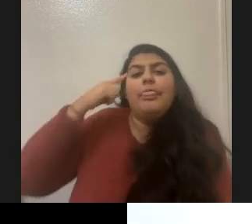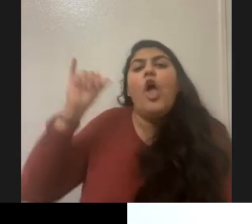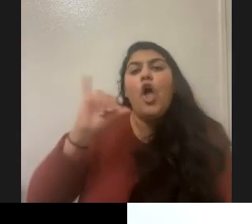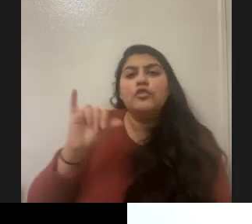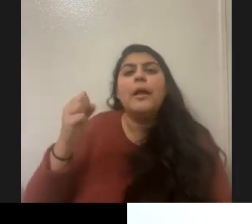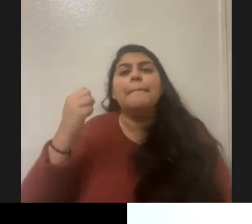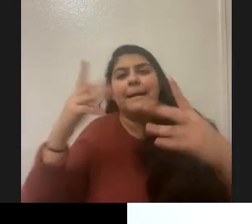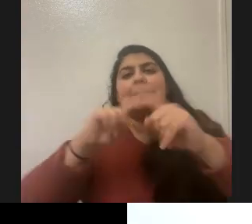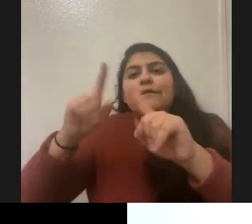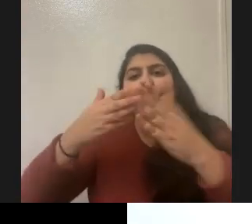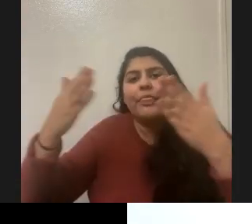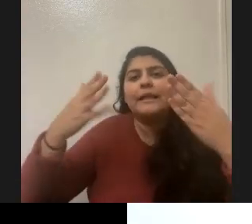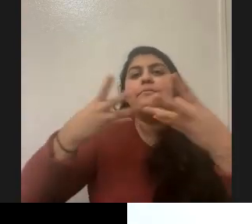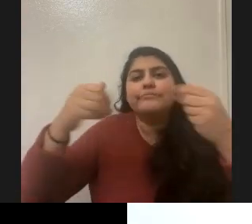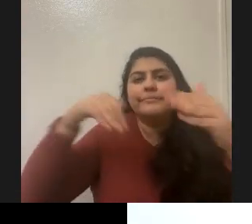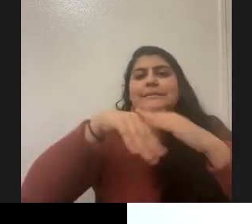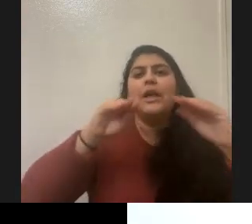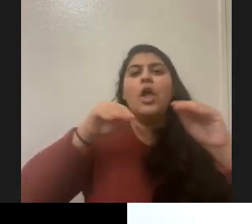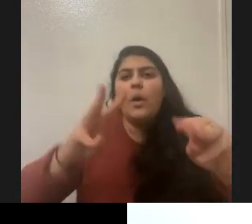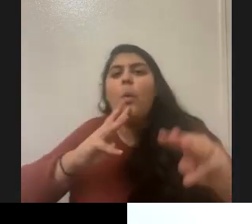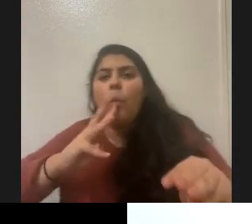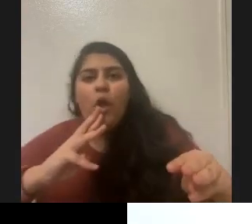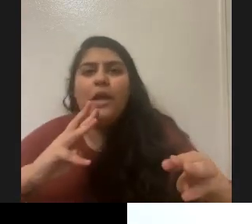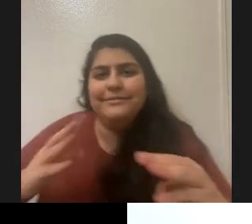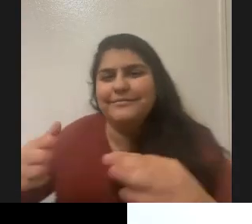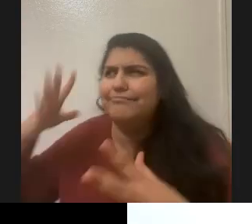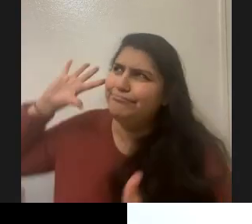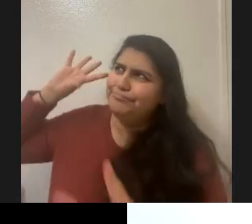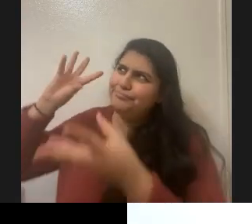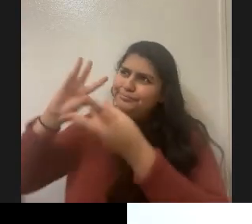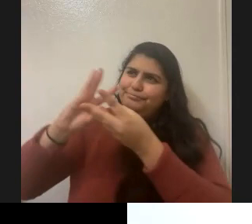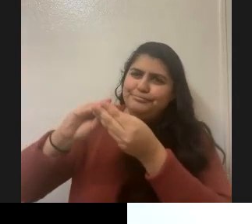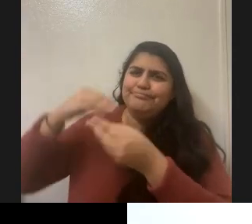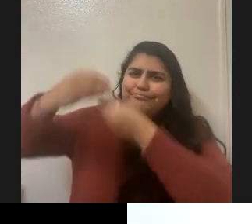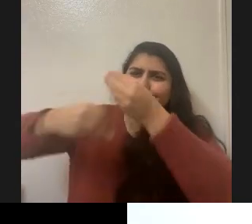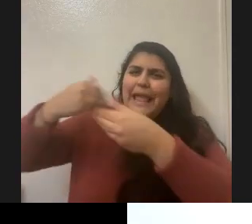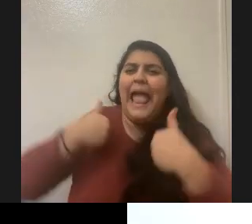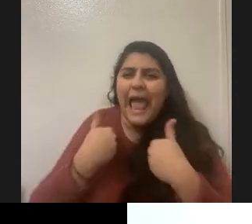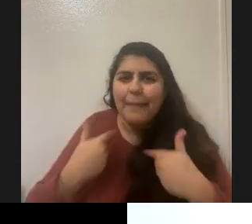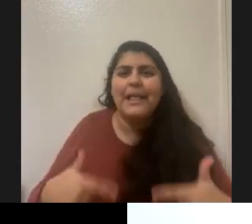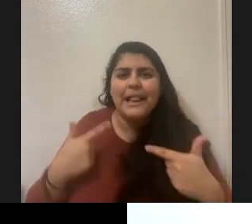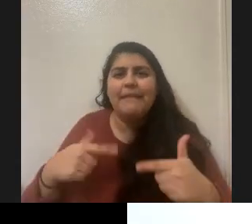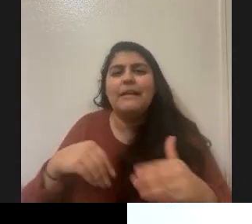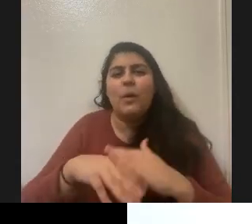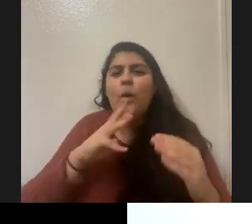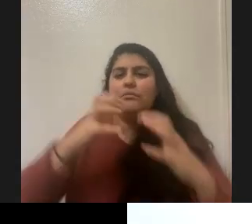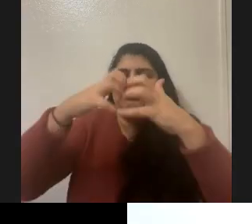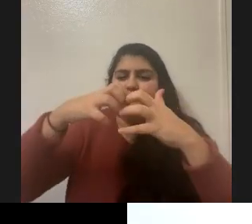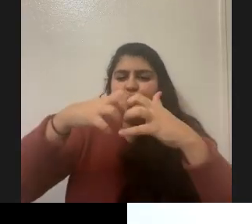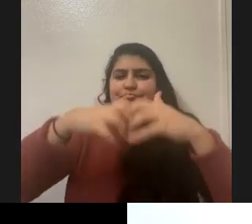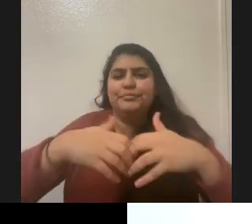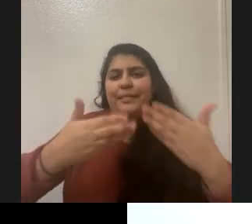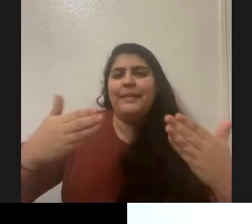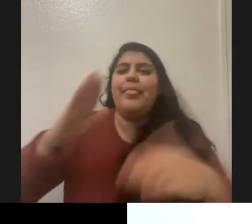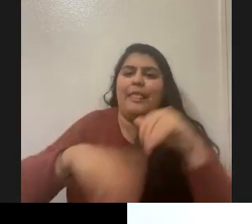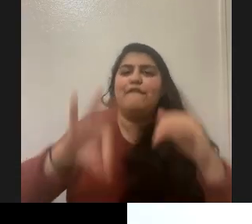in seawater over the zillions of years of animals living in it and things breaking down, more so, I think, than